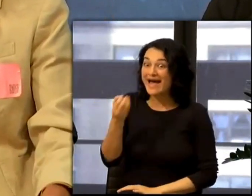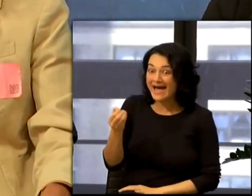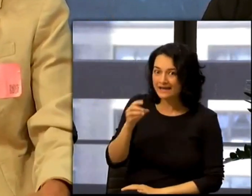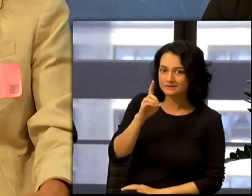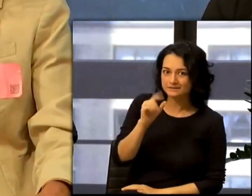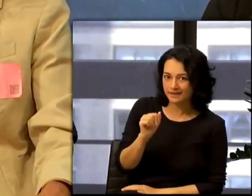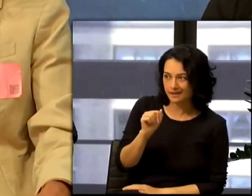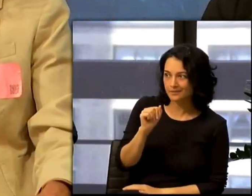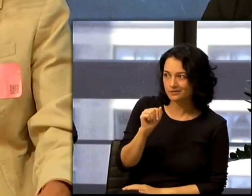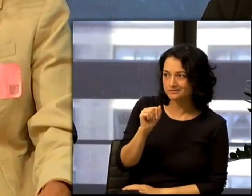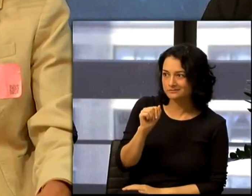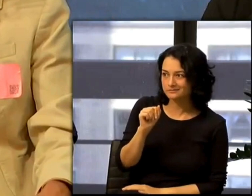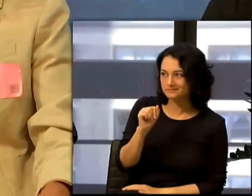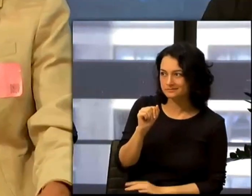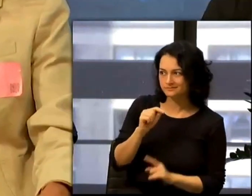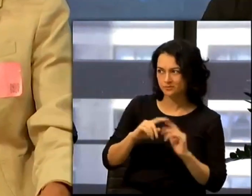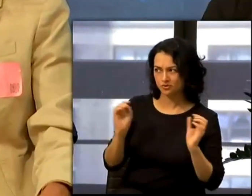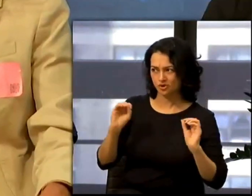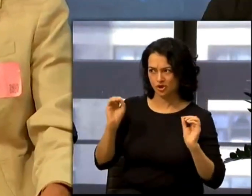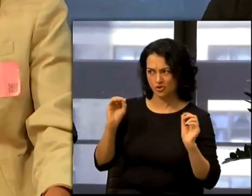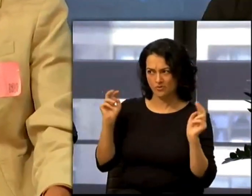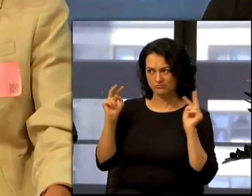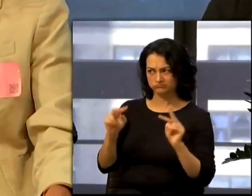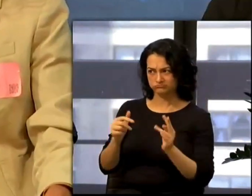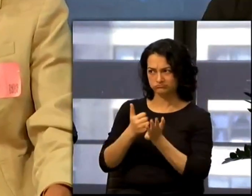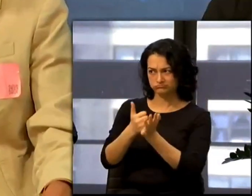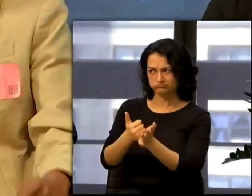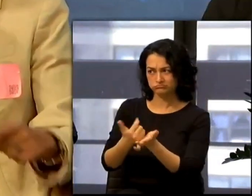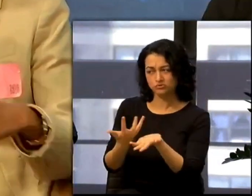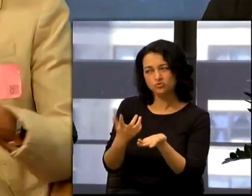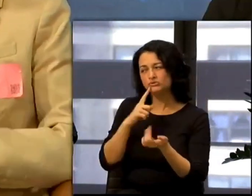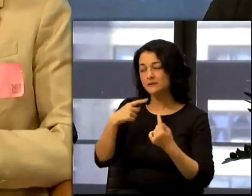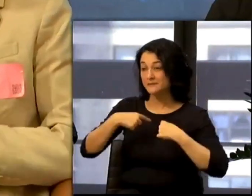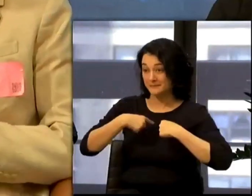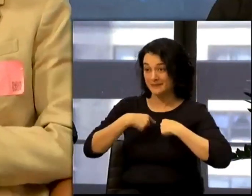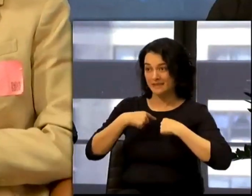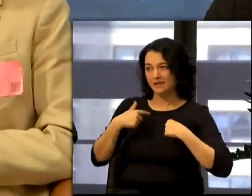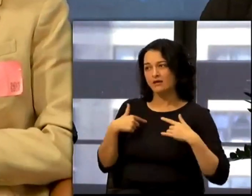able to contribute to the article, and very happy to be here.